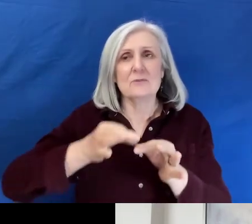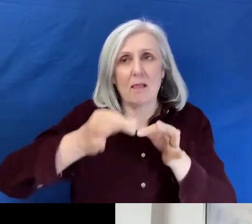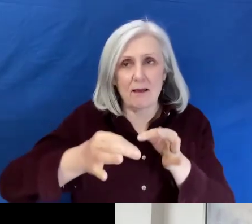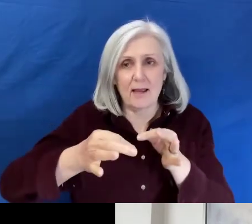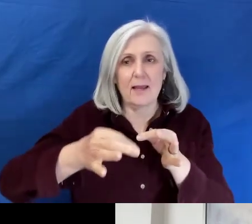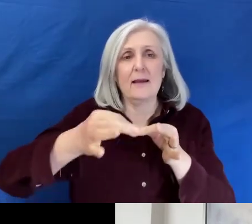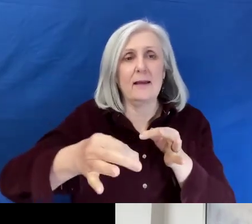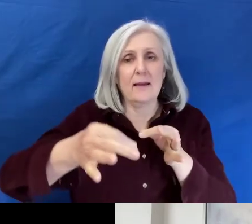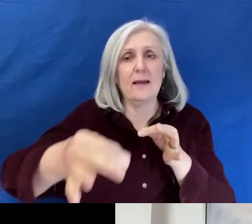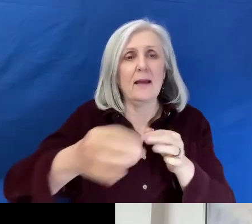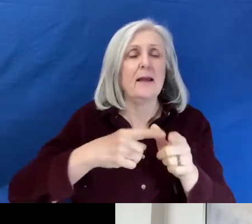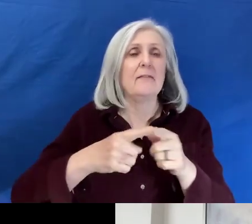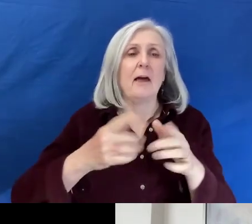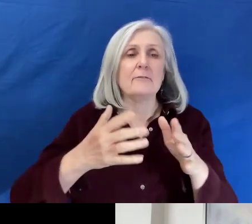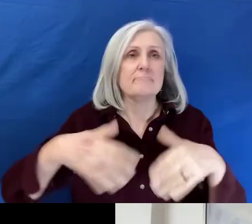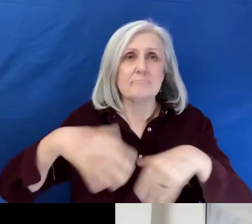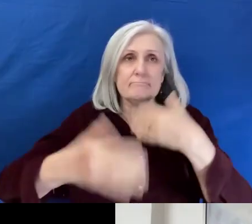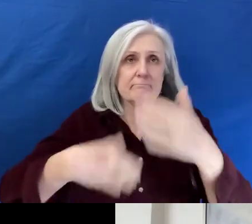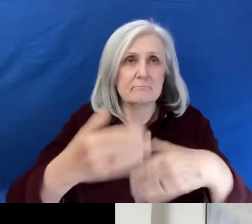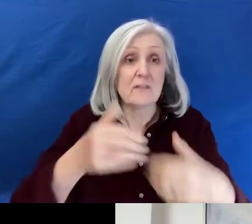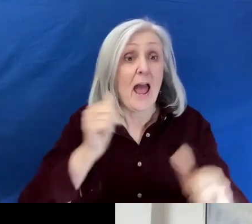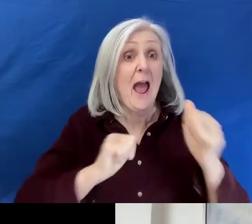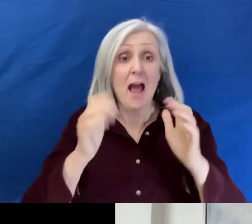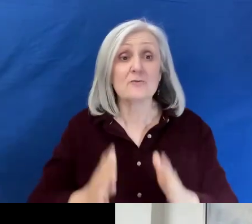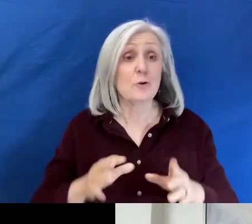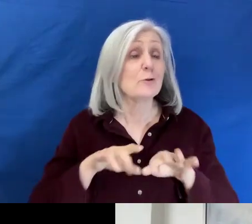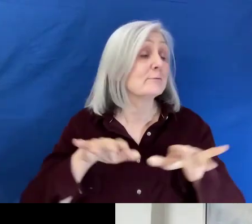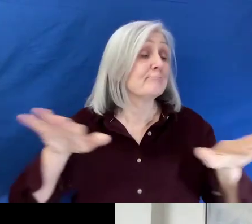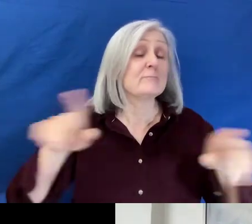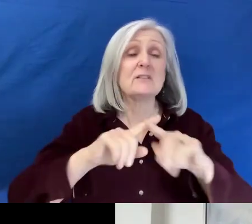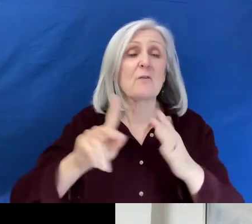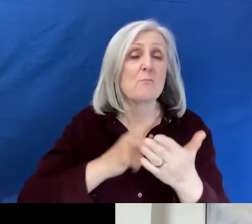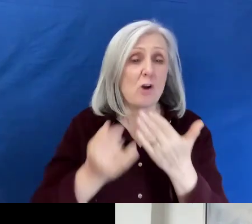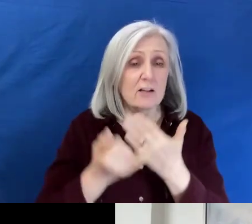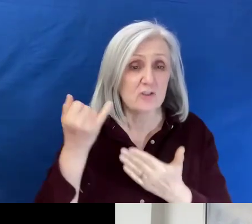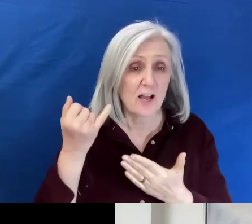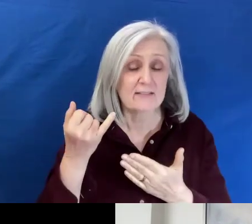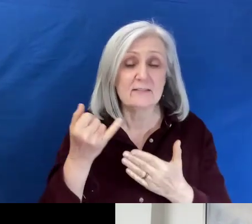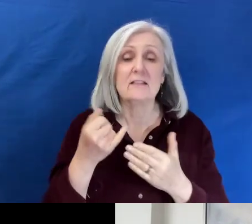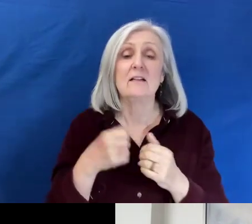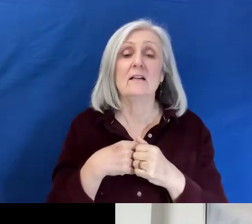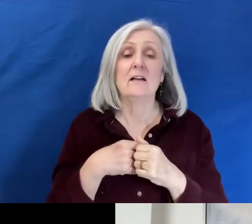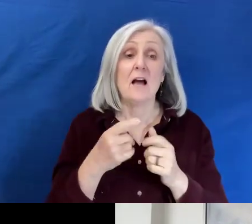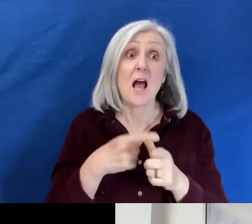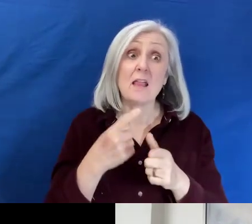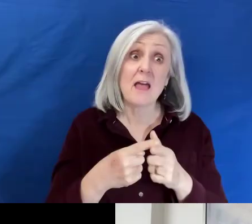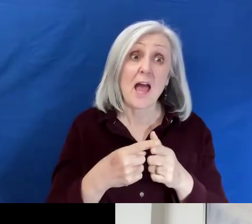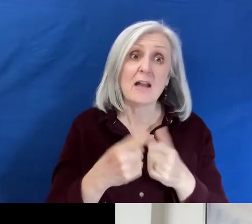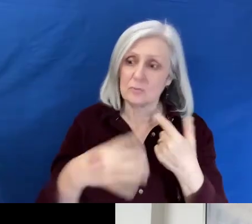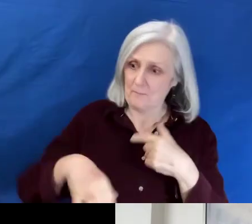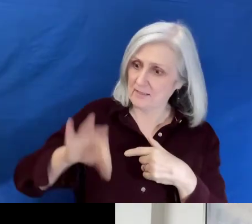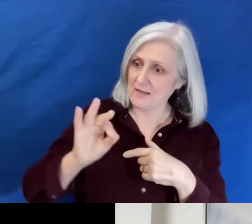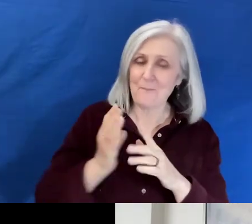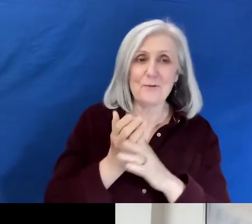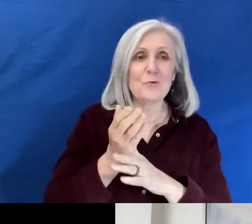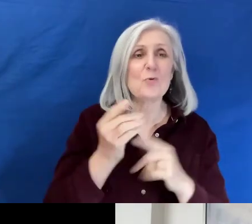it just ended up moving on. And then the actors ended up moving on to different projects. Um, and then it got picked up by Great